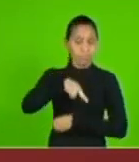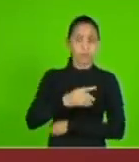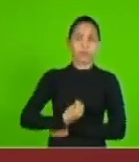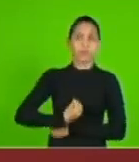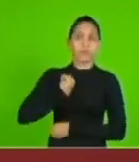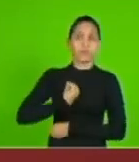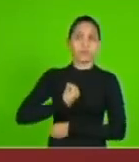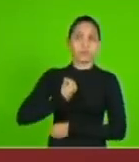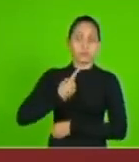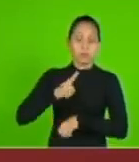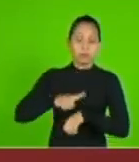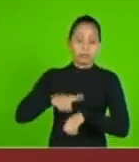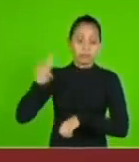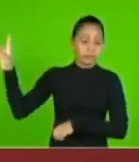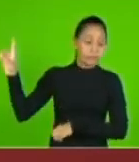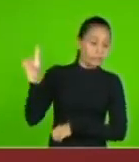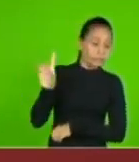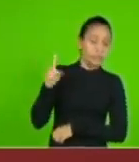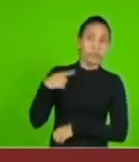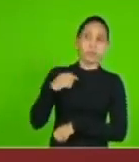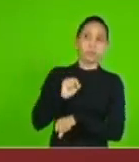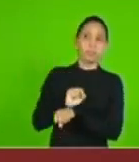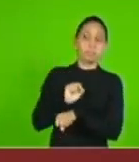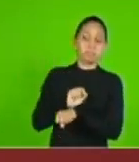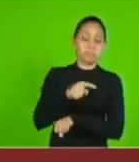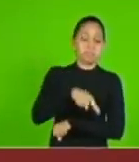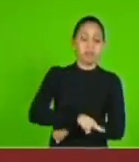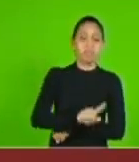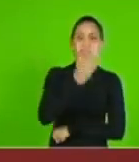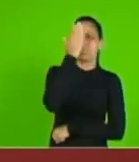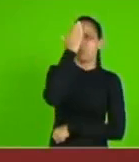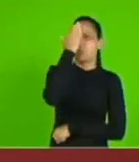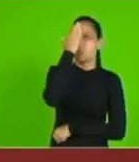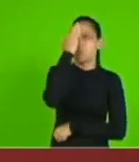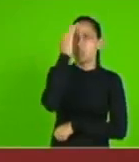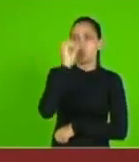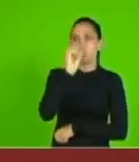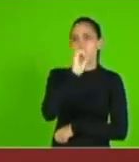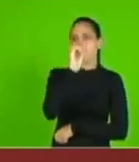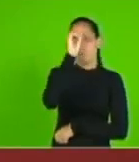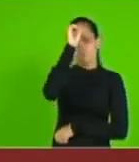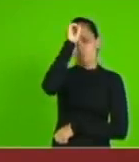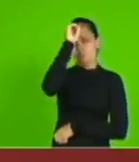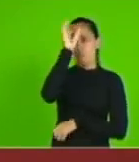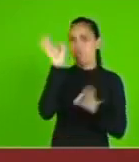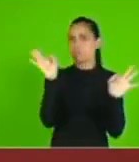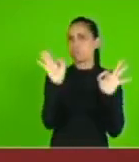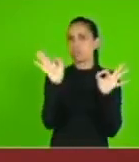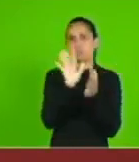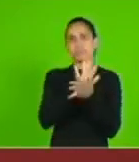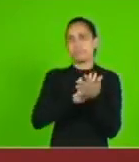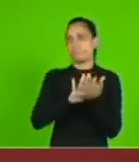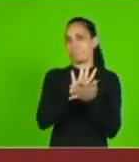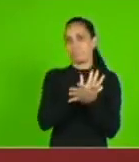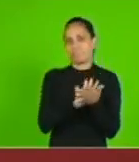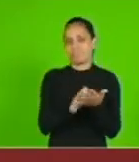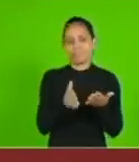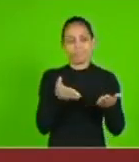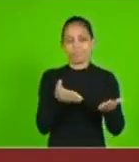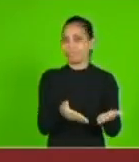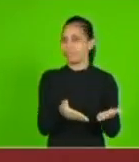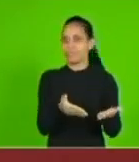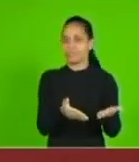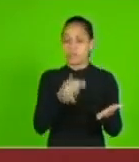They are completely without direction, without receiving the revelation of God, without giving